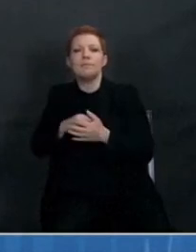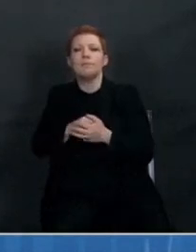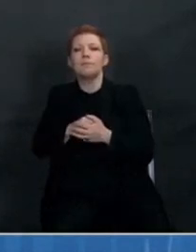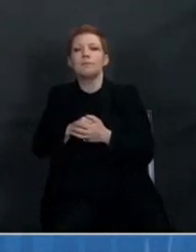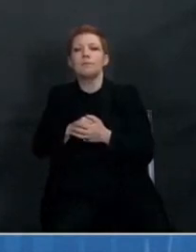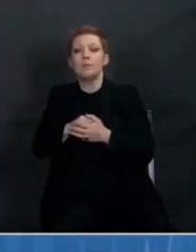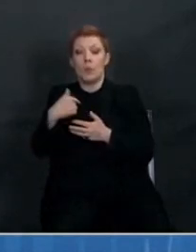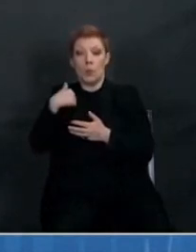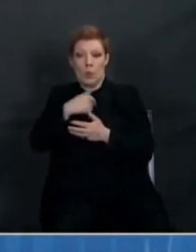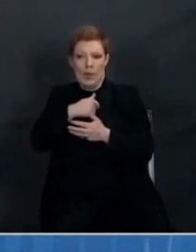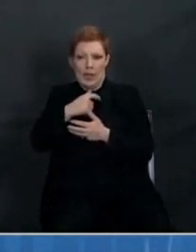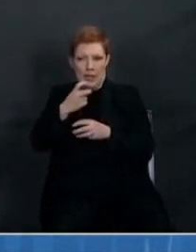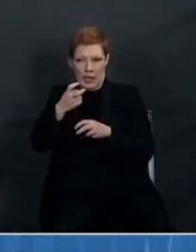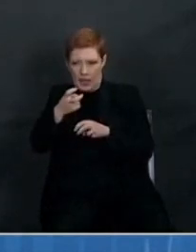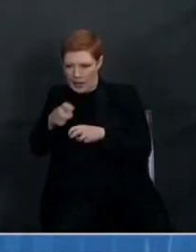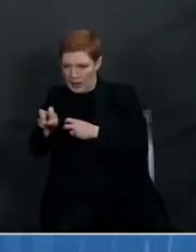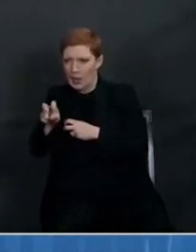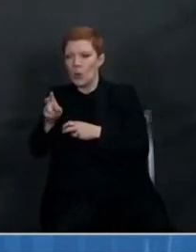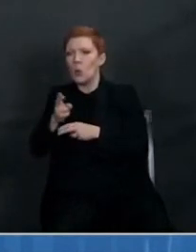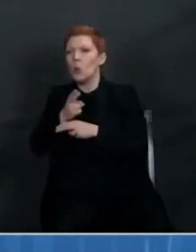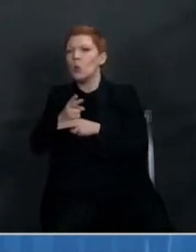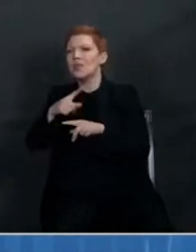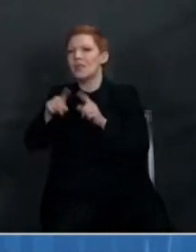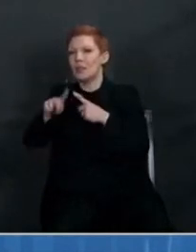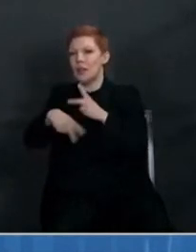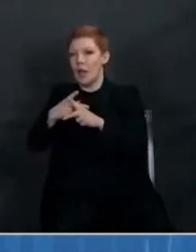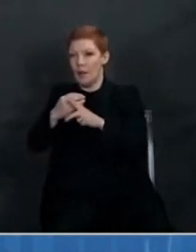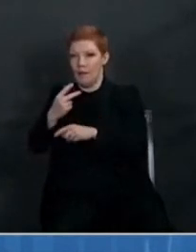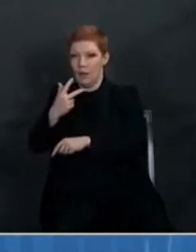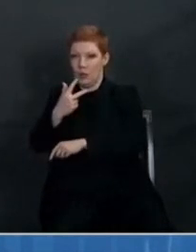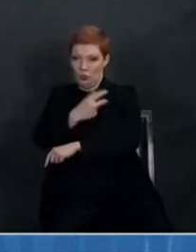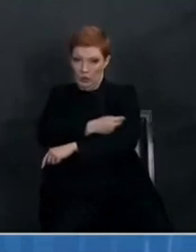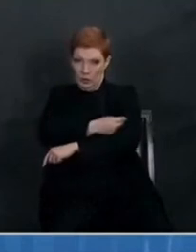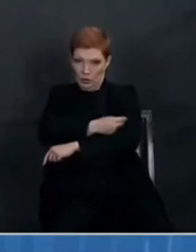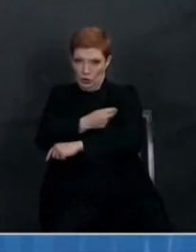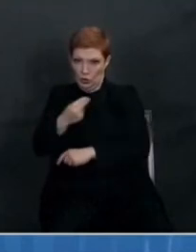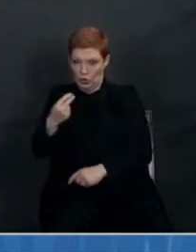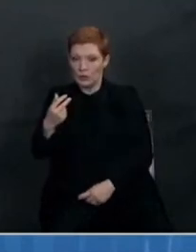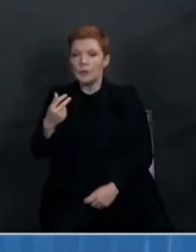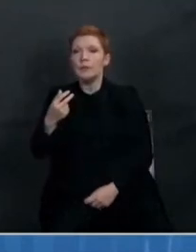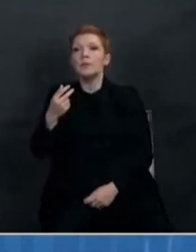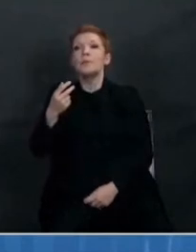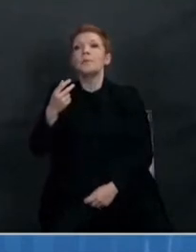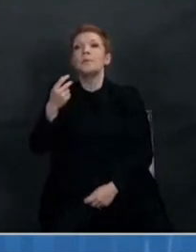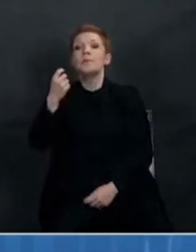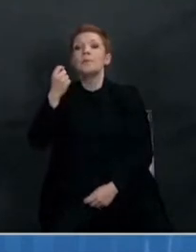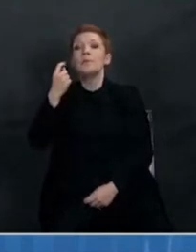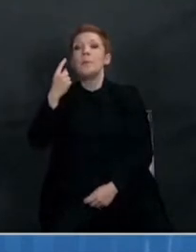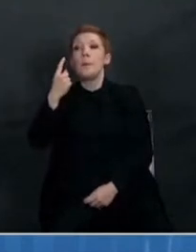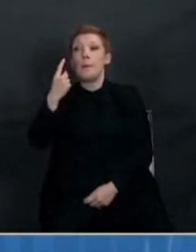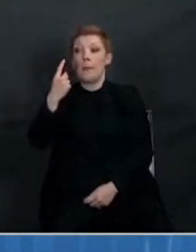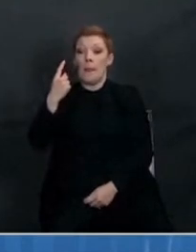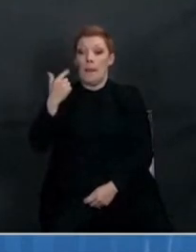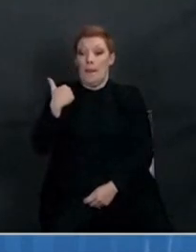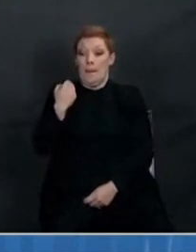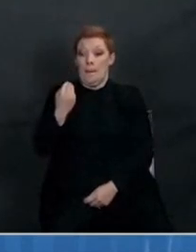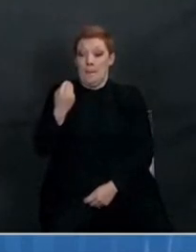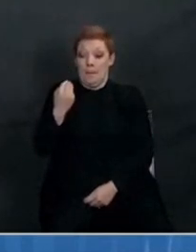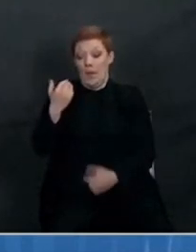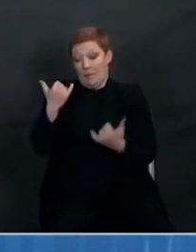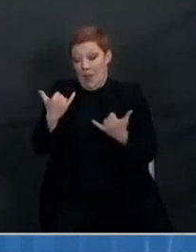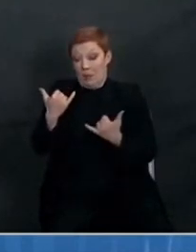preferable. More to come later this week, but as of 11:30 on Monday, we think this is a productive start